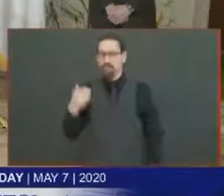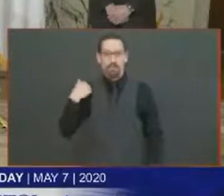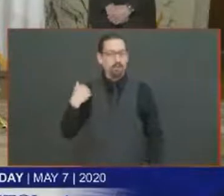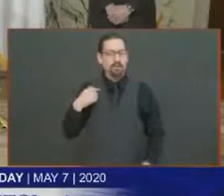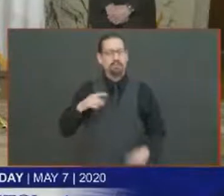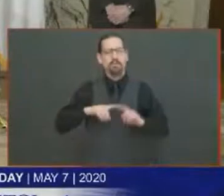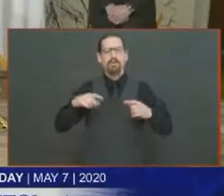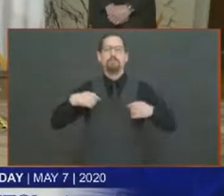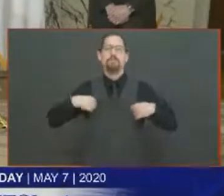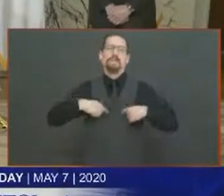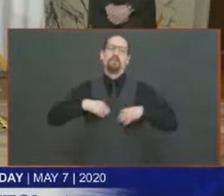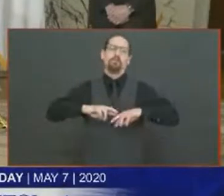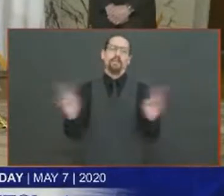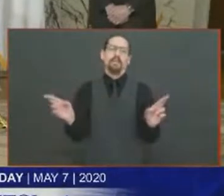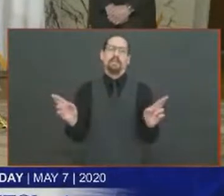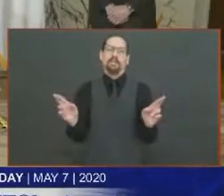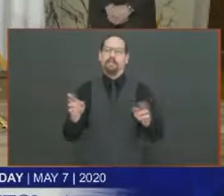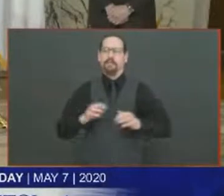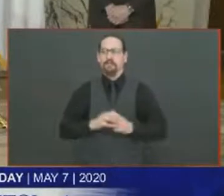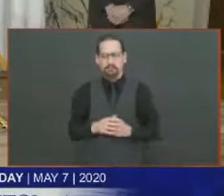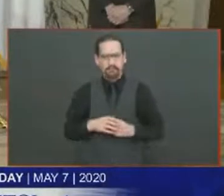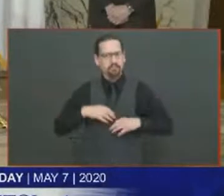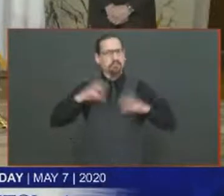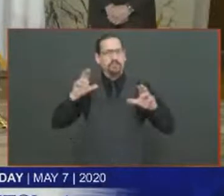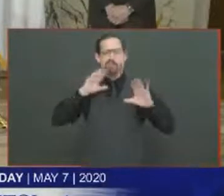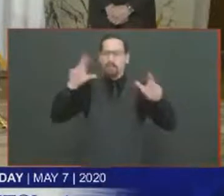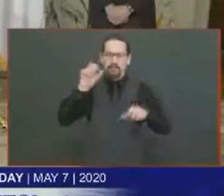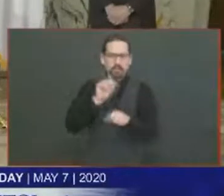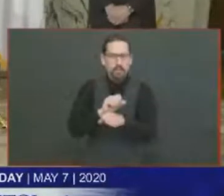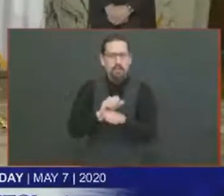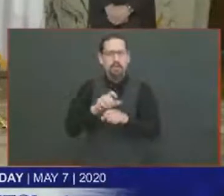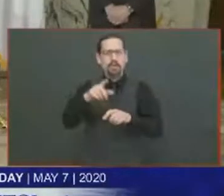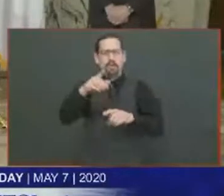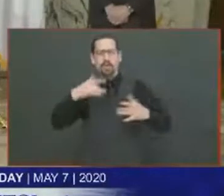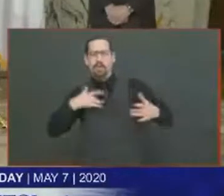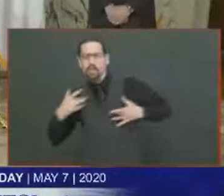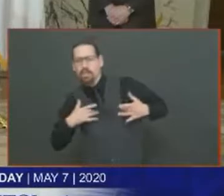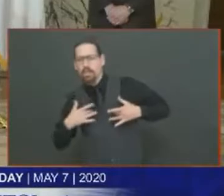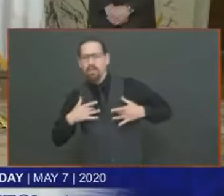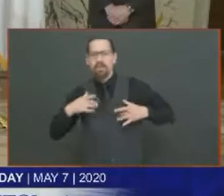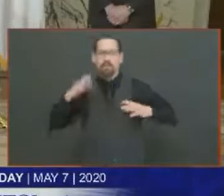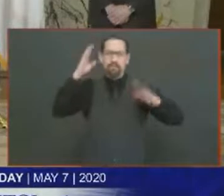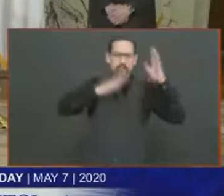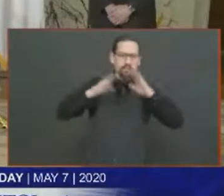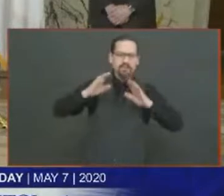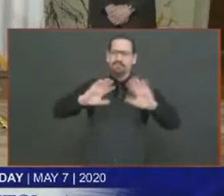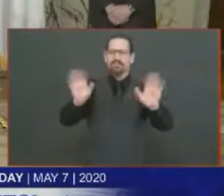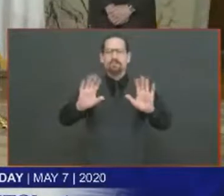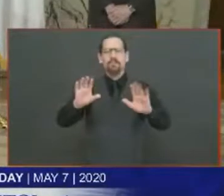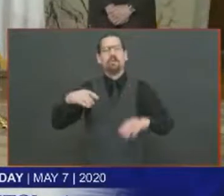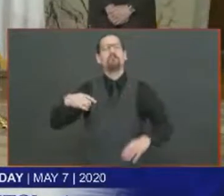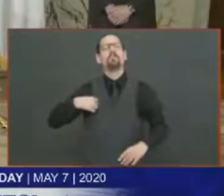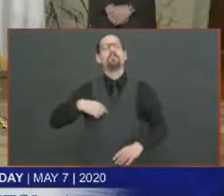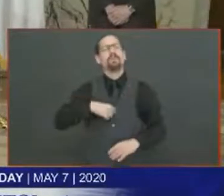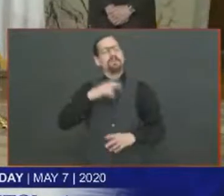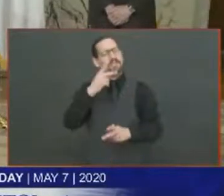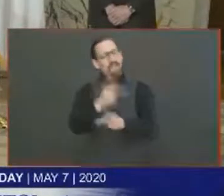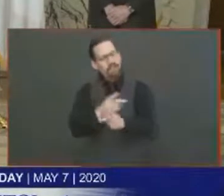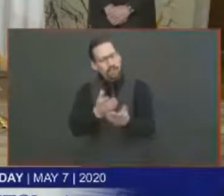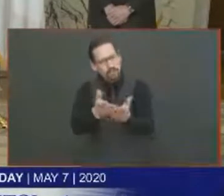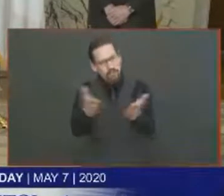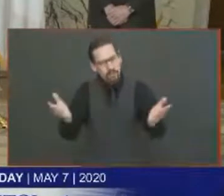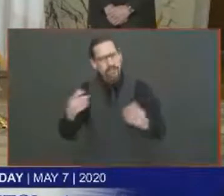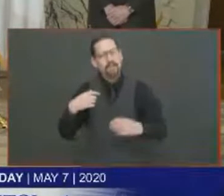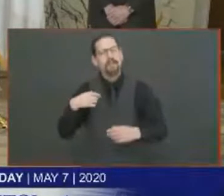confidence. I just went through in great detail why it is that on Saturday we get to enter phase one. We